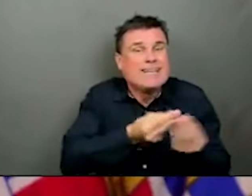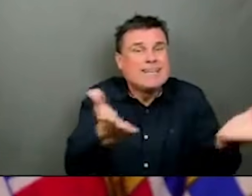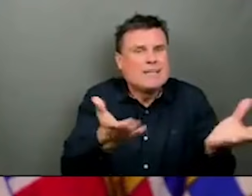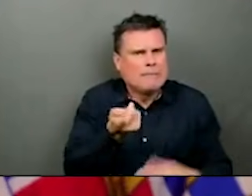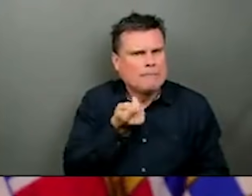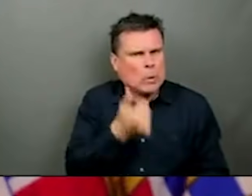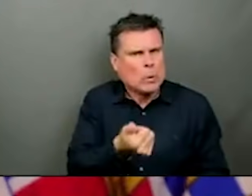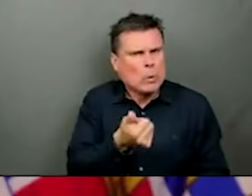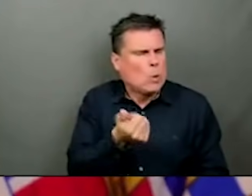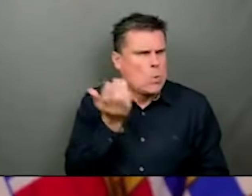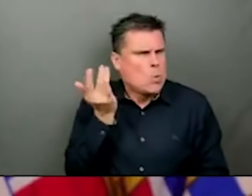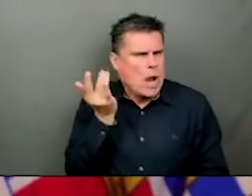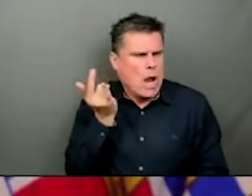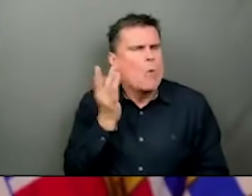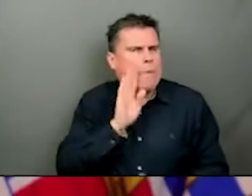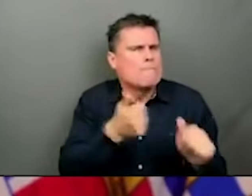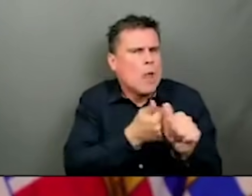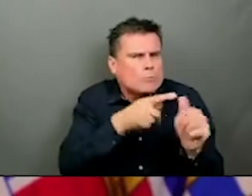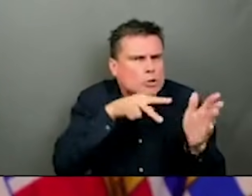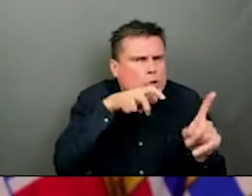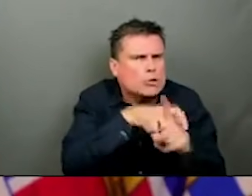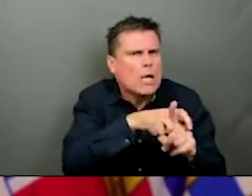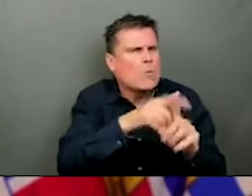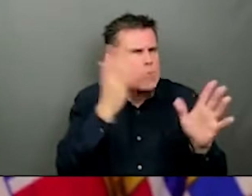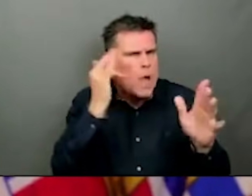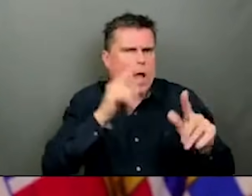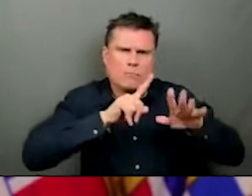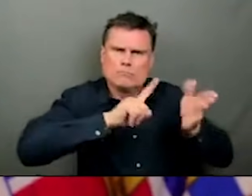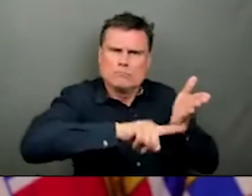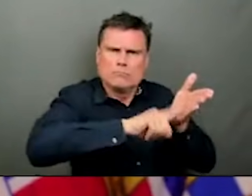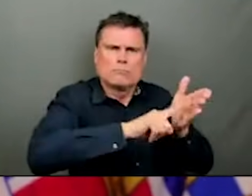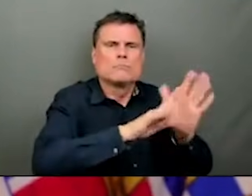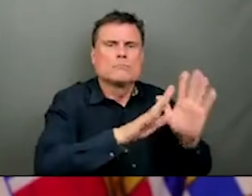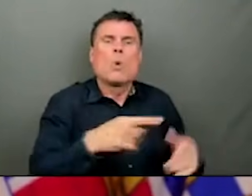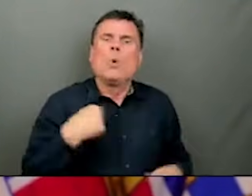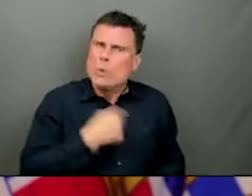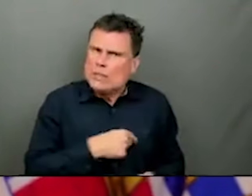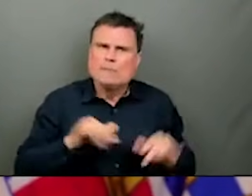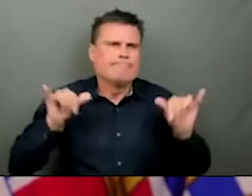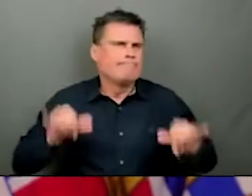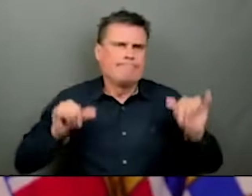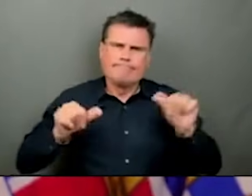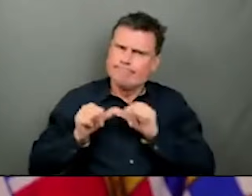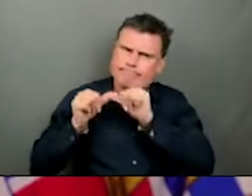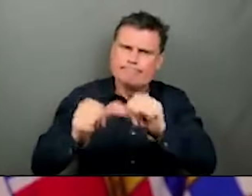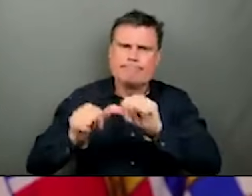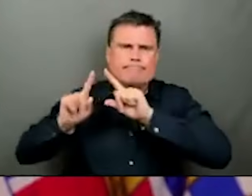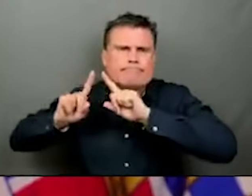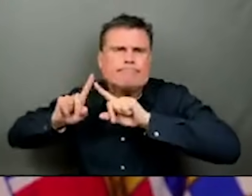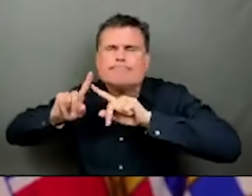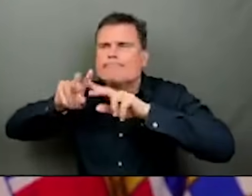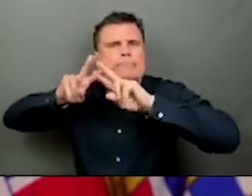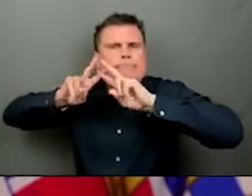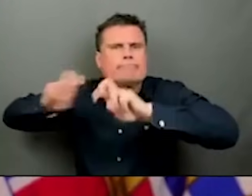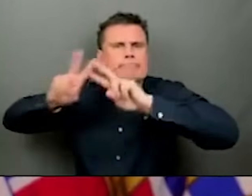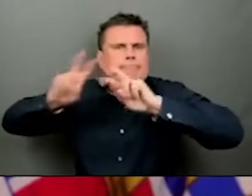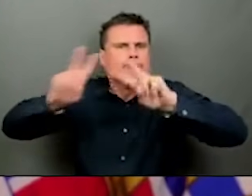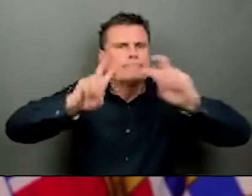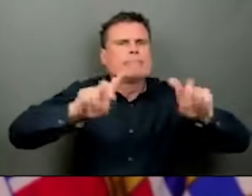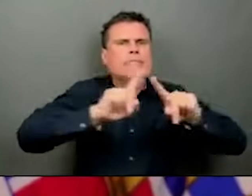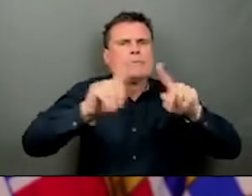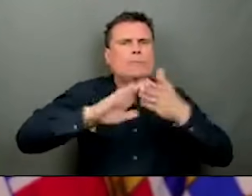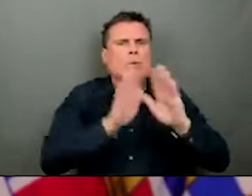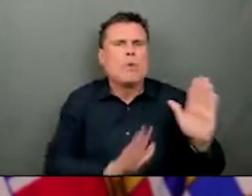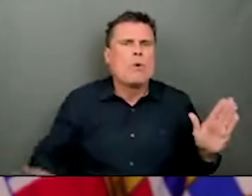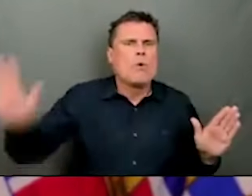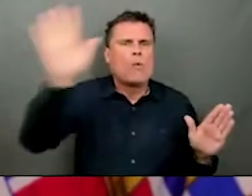identified those last week, and we targeted starting with AstraZeneca's clinics in those communities at a younger